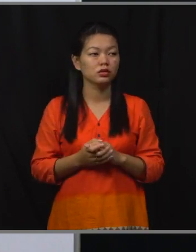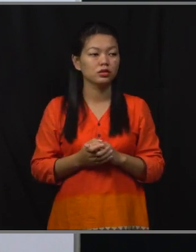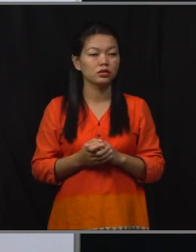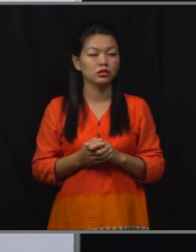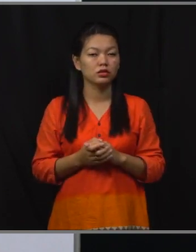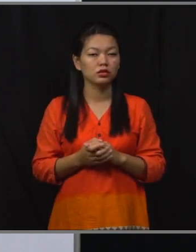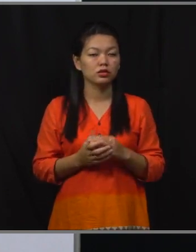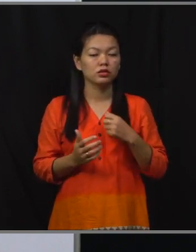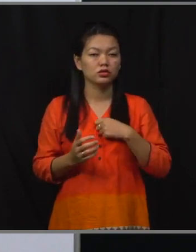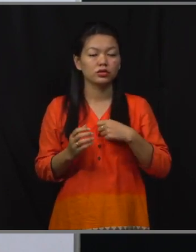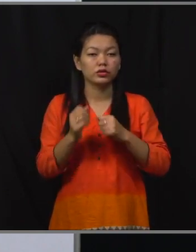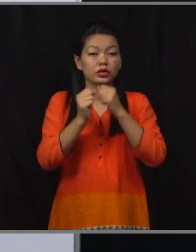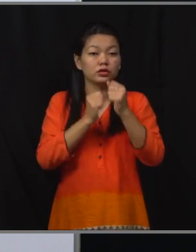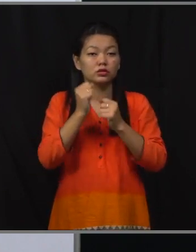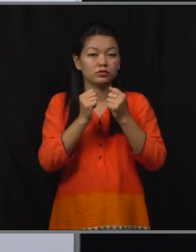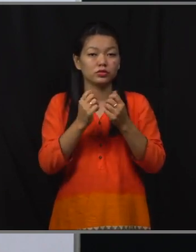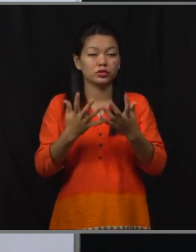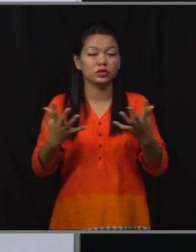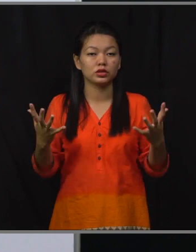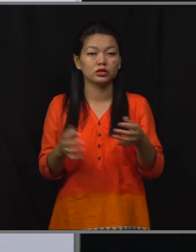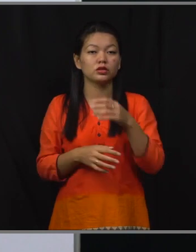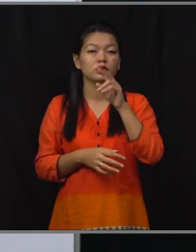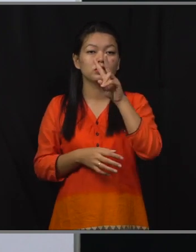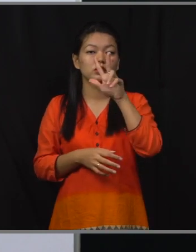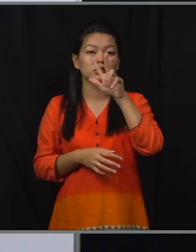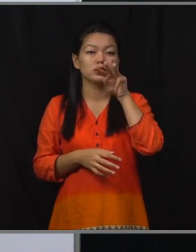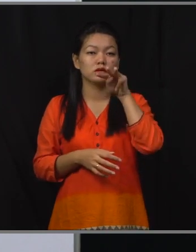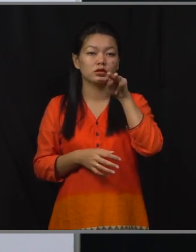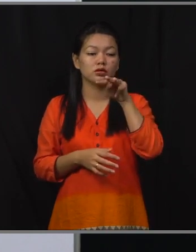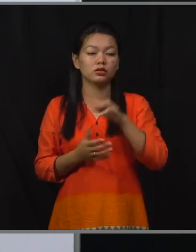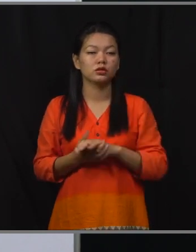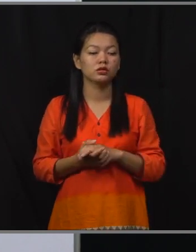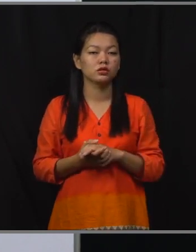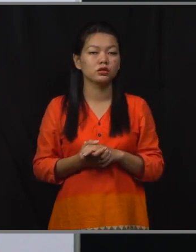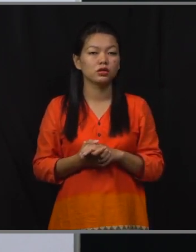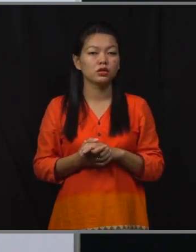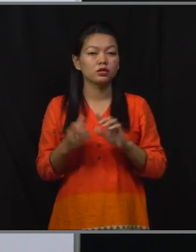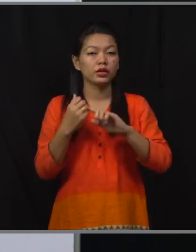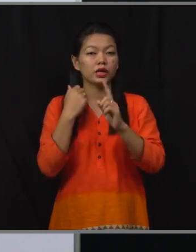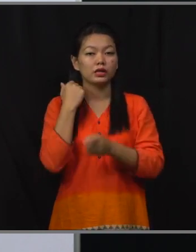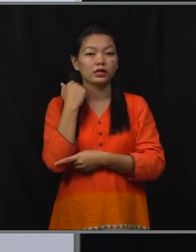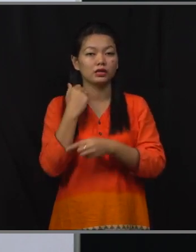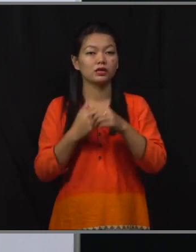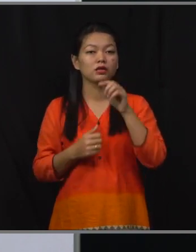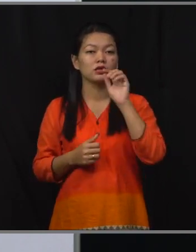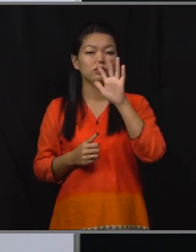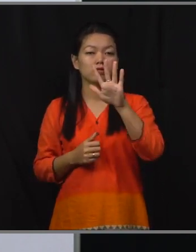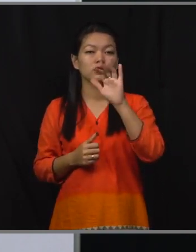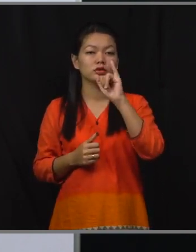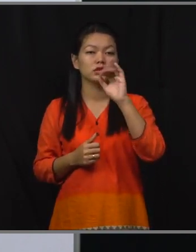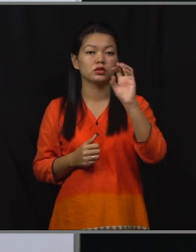Sports equipments 28,000. So it comes to, the depreciation value comes to